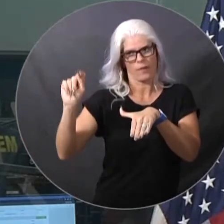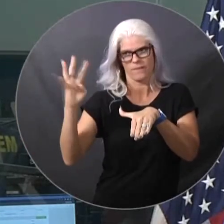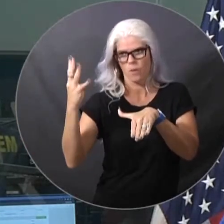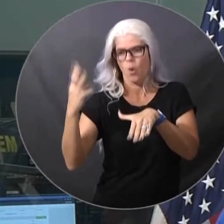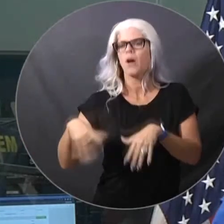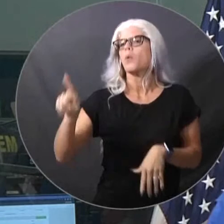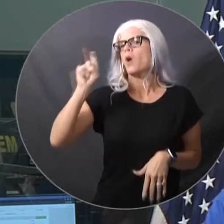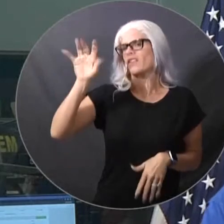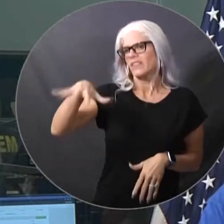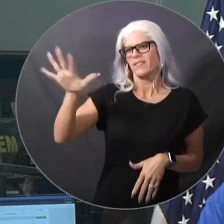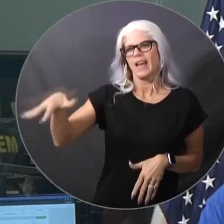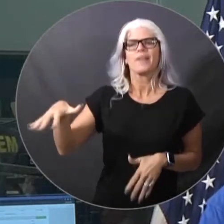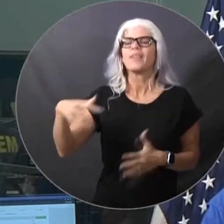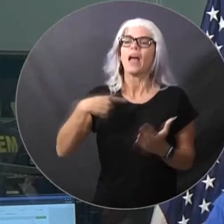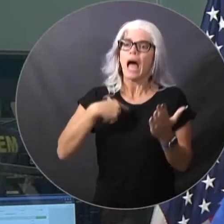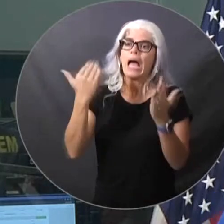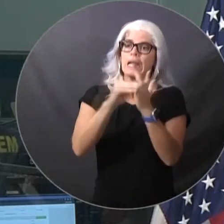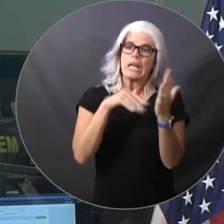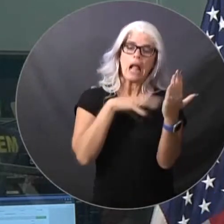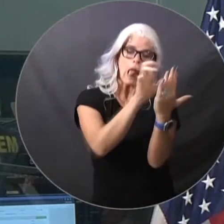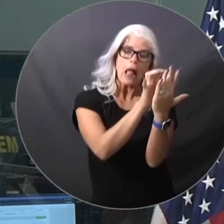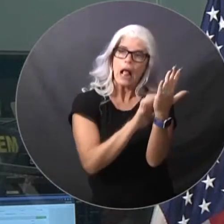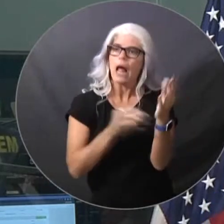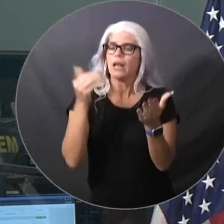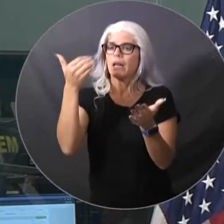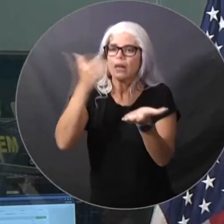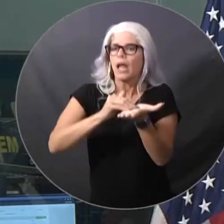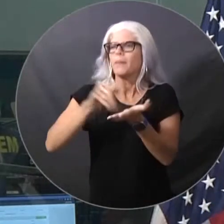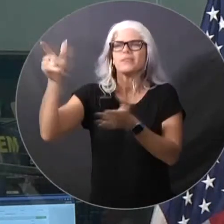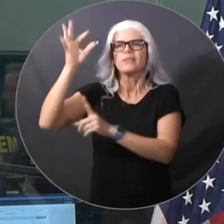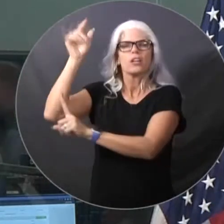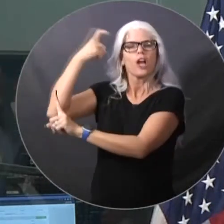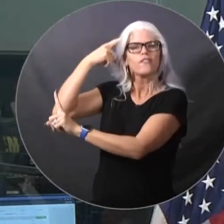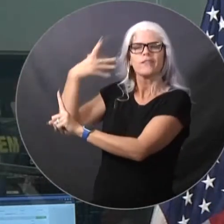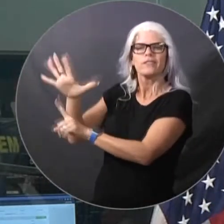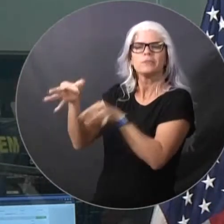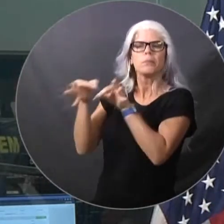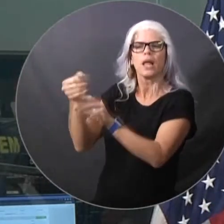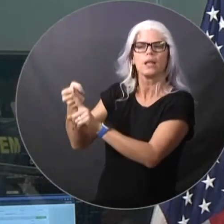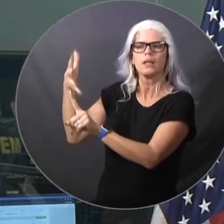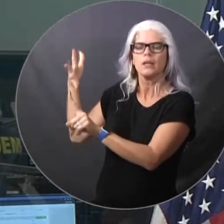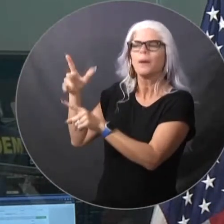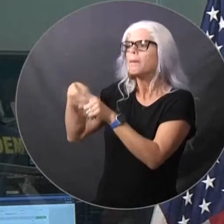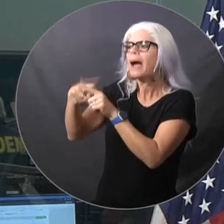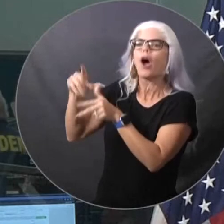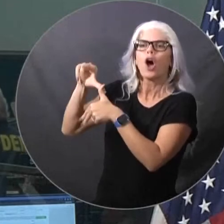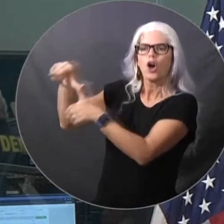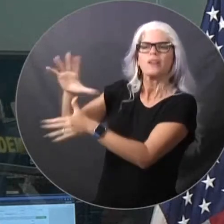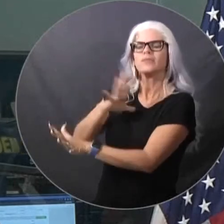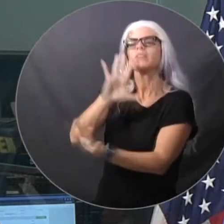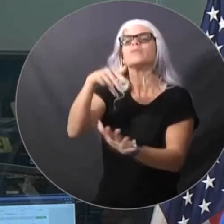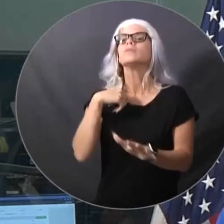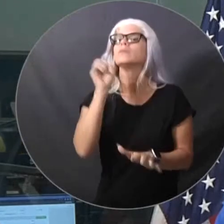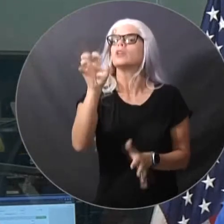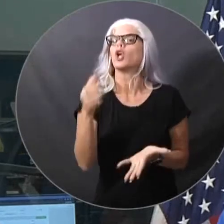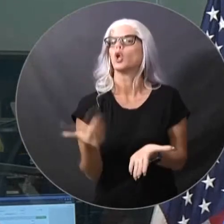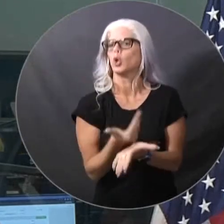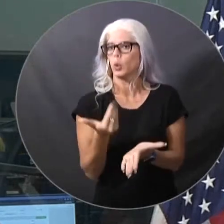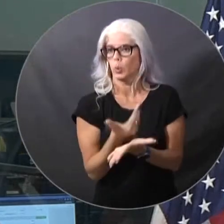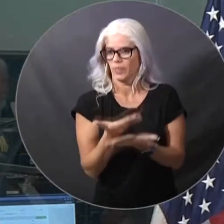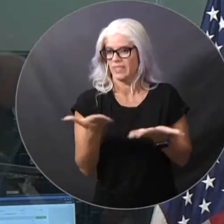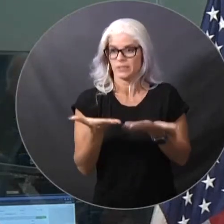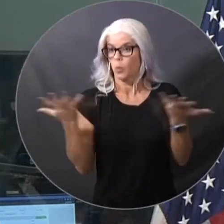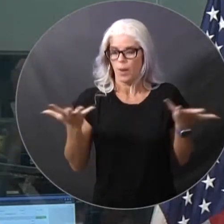not going to read all the statistics that the governor's mentioned, but I'll bring a couple of new ones here. 1,100 resource requests have